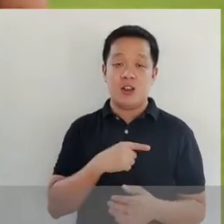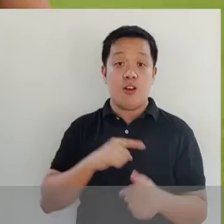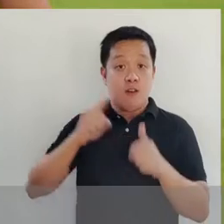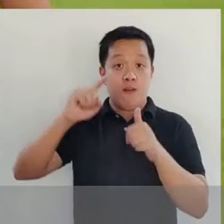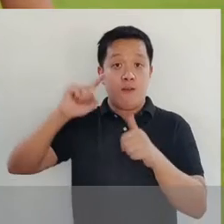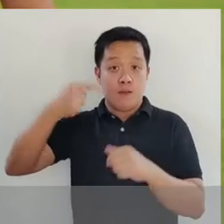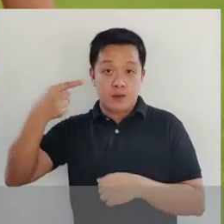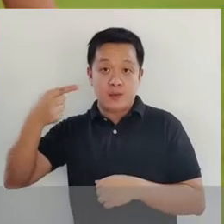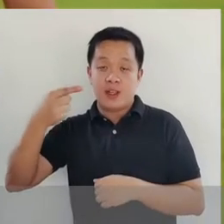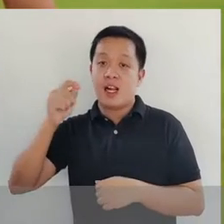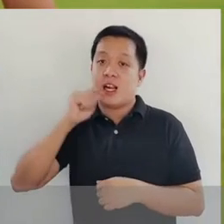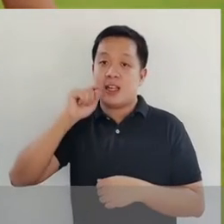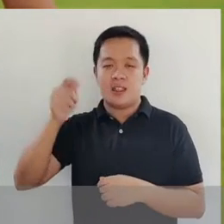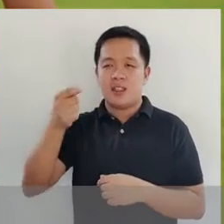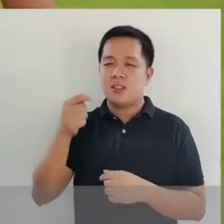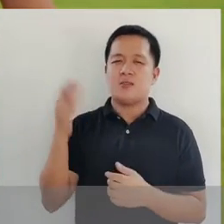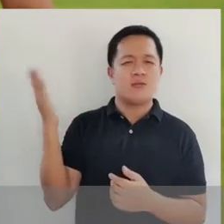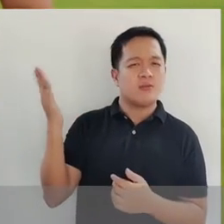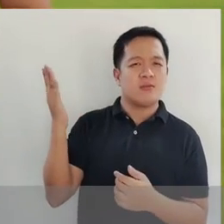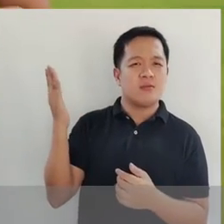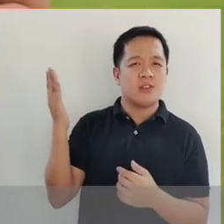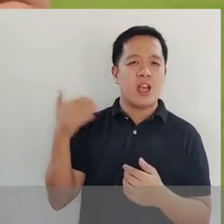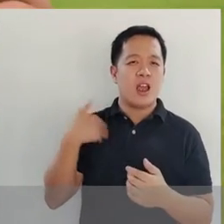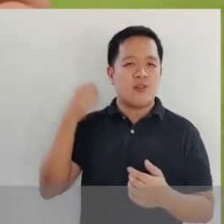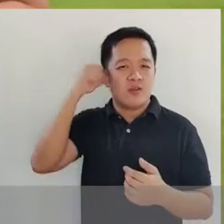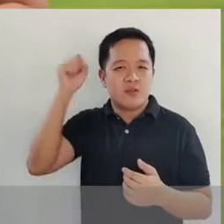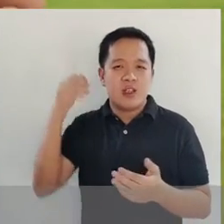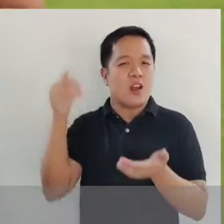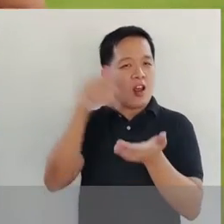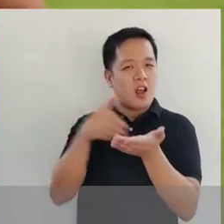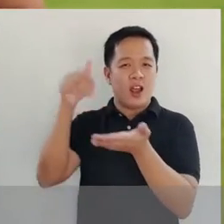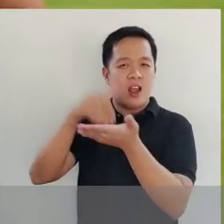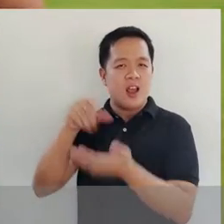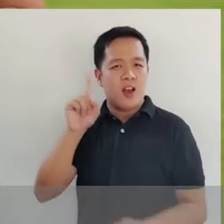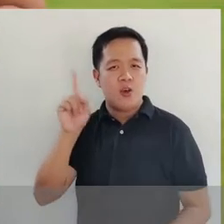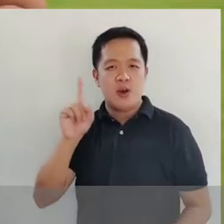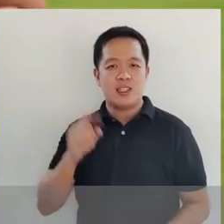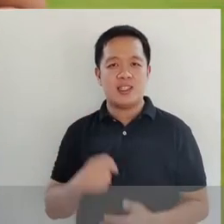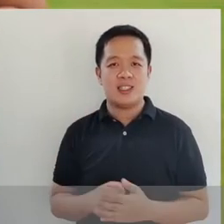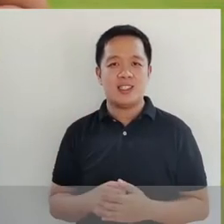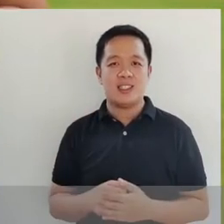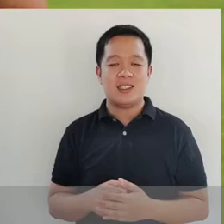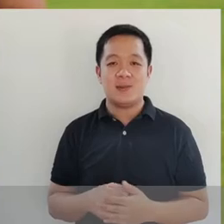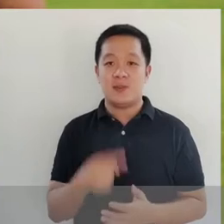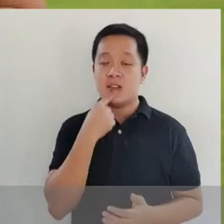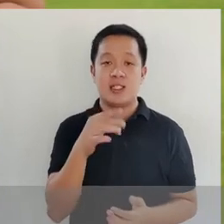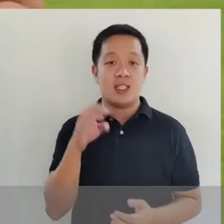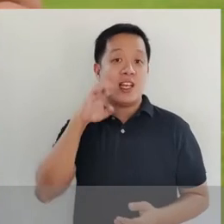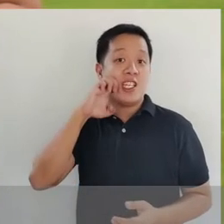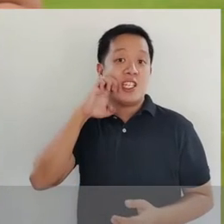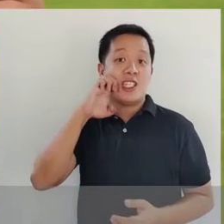tongue twister, what sound keeps on repeating? When you say she,